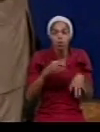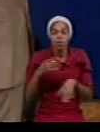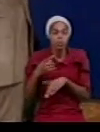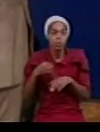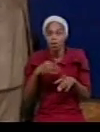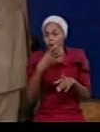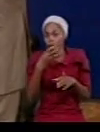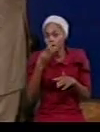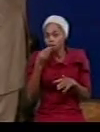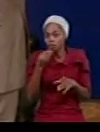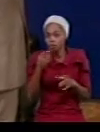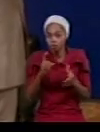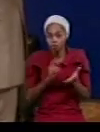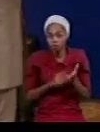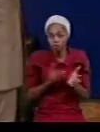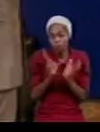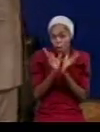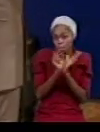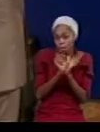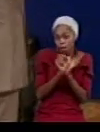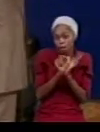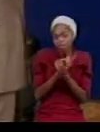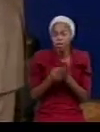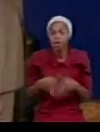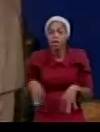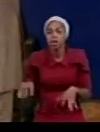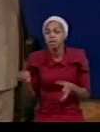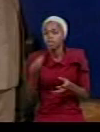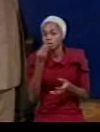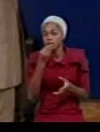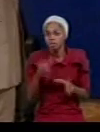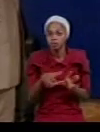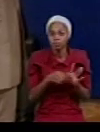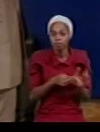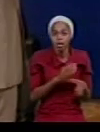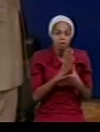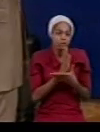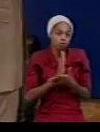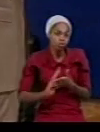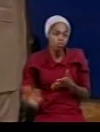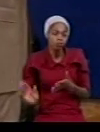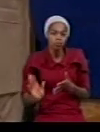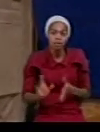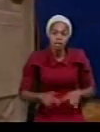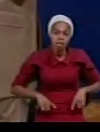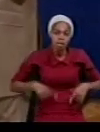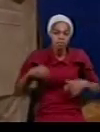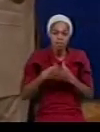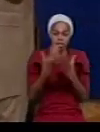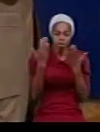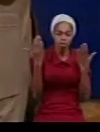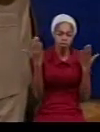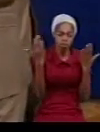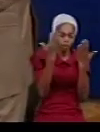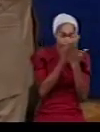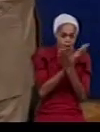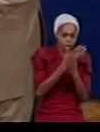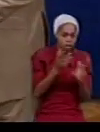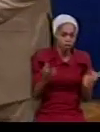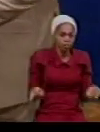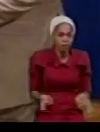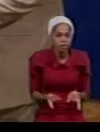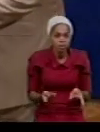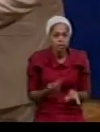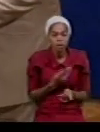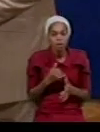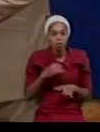then we see that a lot of them were solitary birds. They live in dark places. And so you can see that those are unclean features